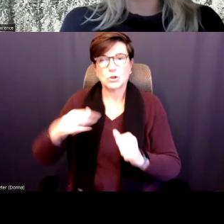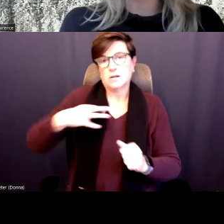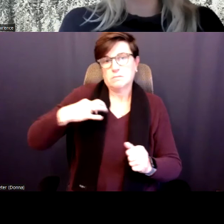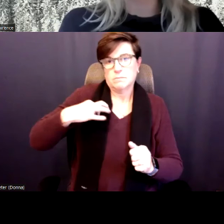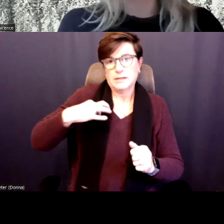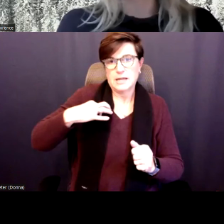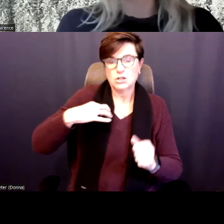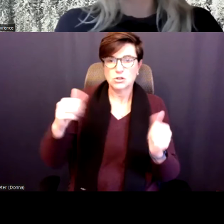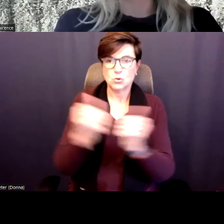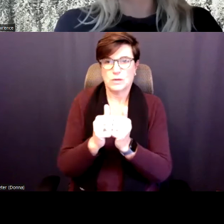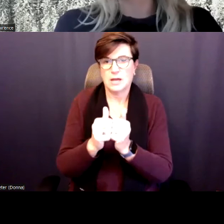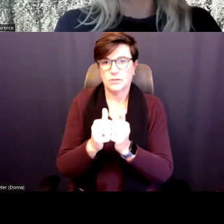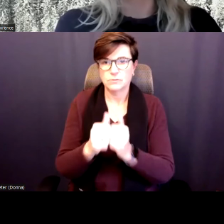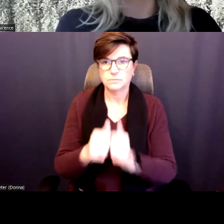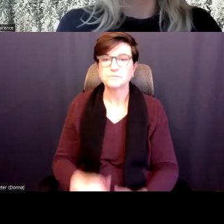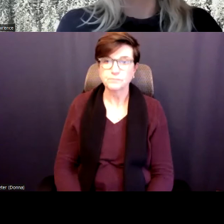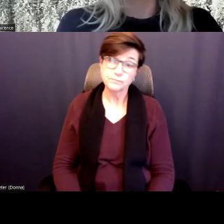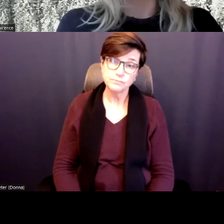Thanks, Rita. Thank you.